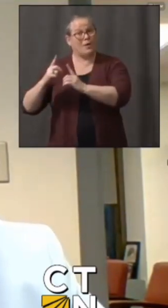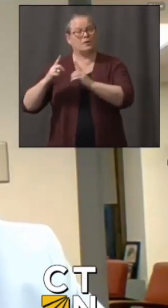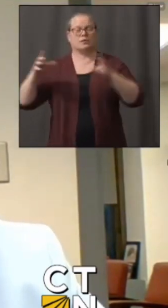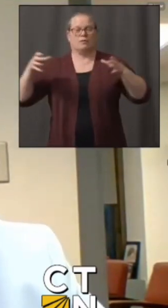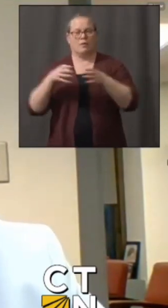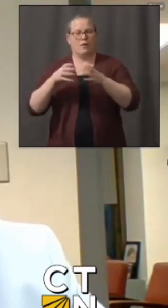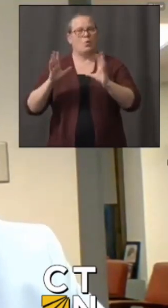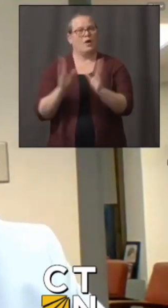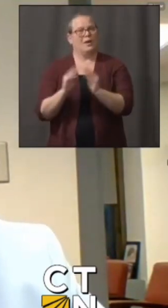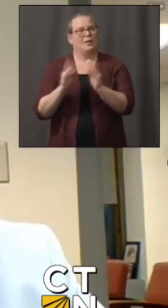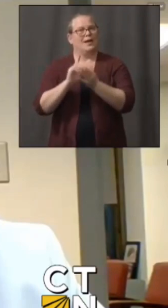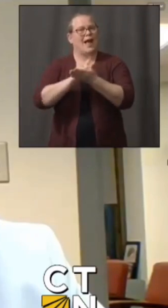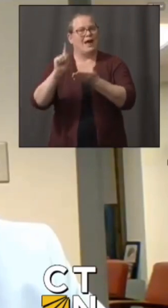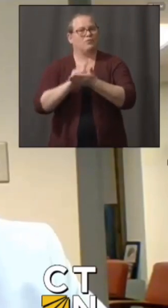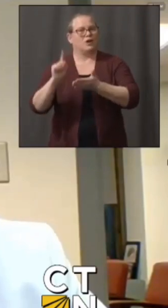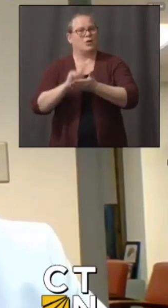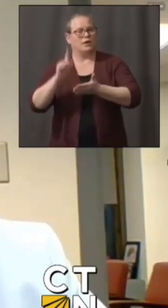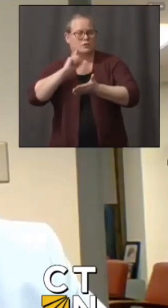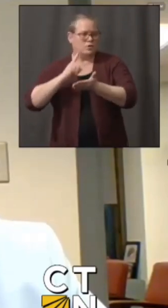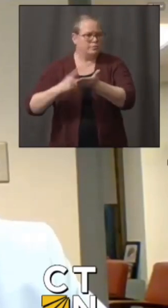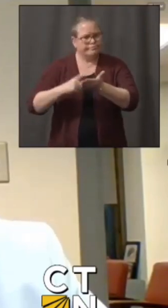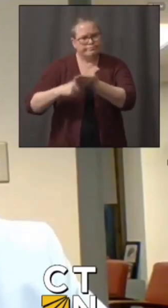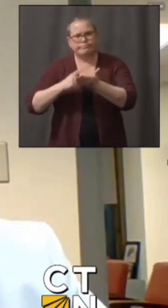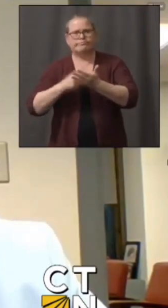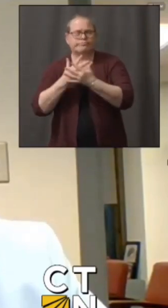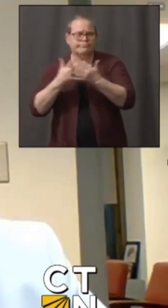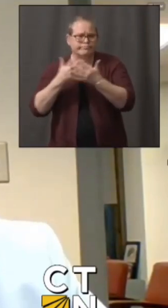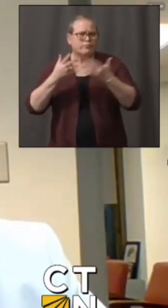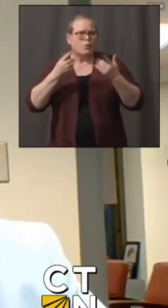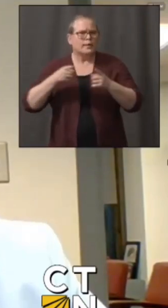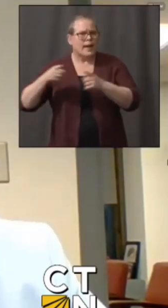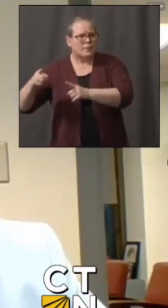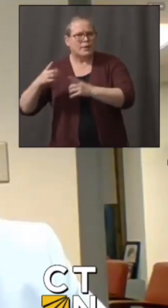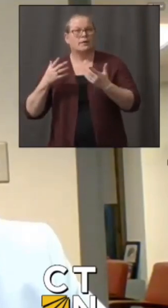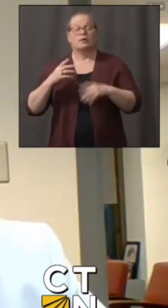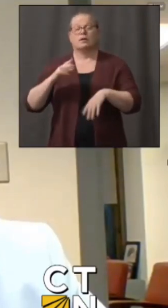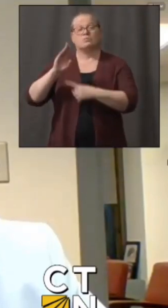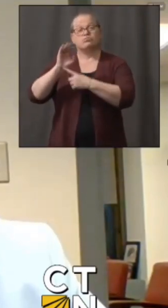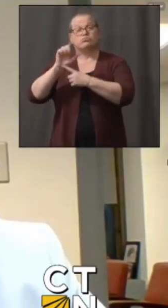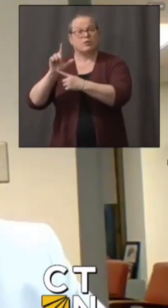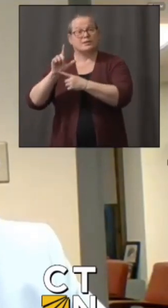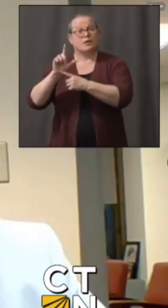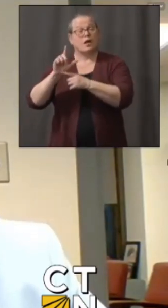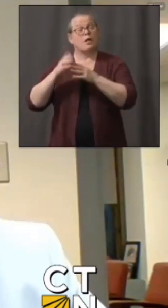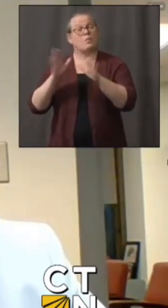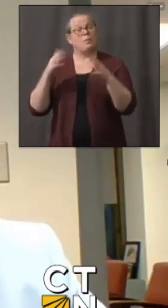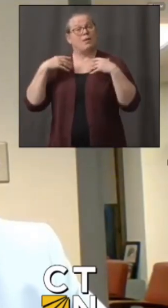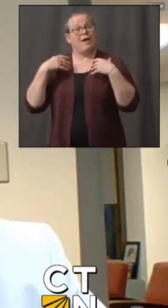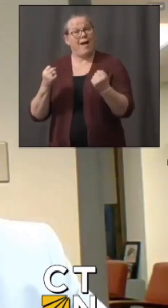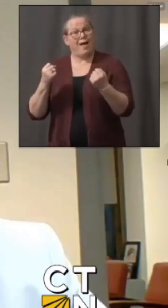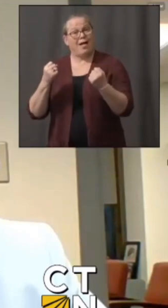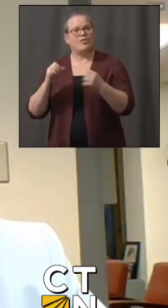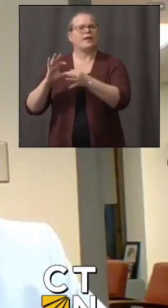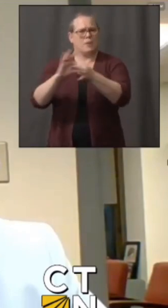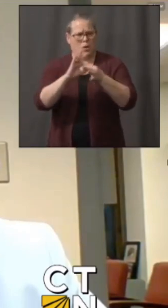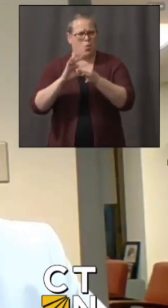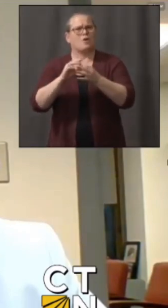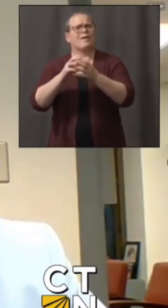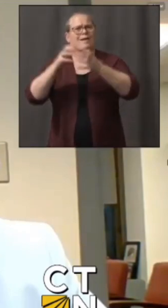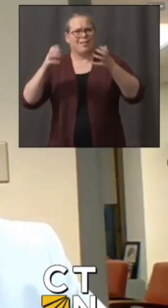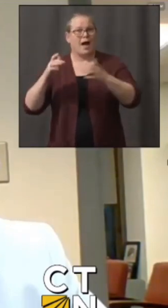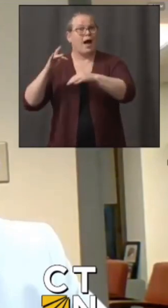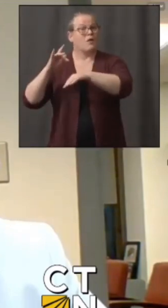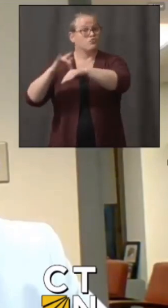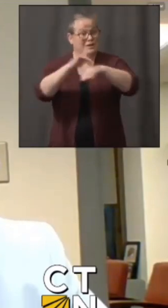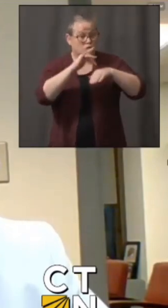we can again triage what's happening. Our Bristol-Burlington Health District has been at the forefront of coordinating a lot of those resources, and it's been